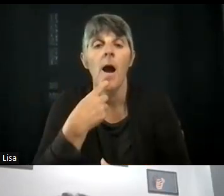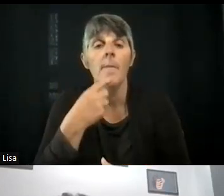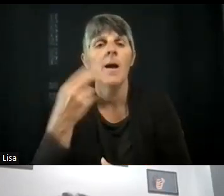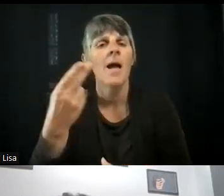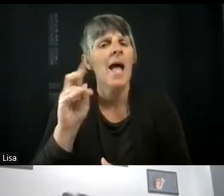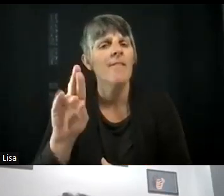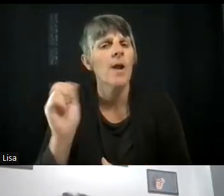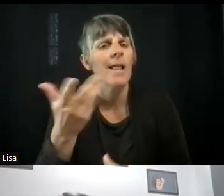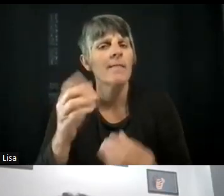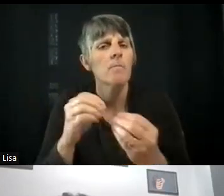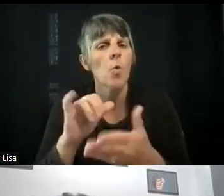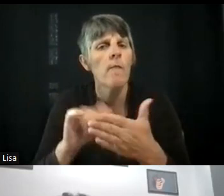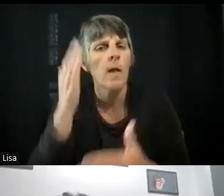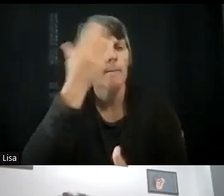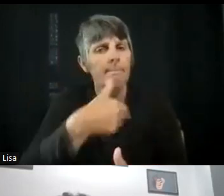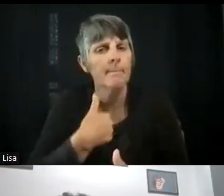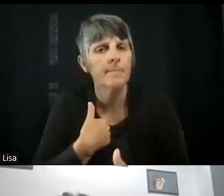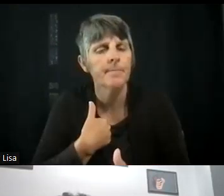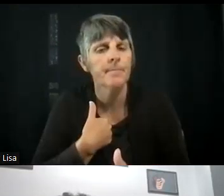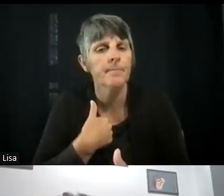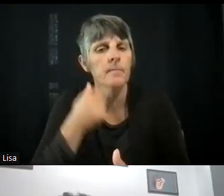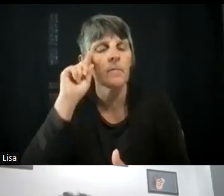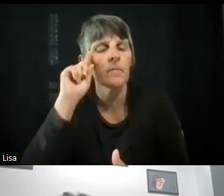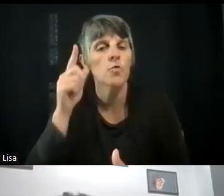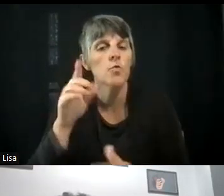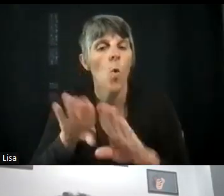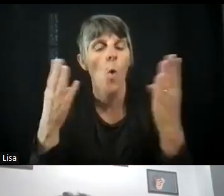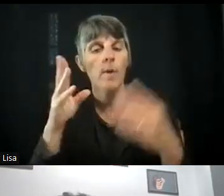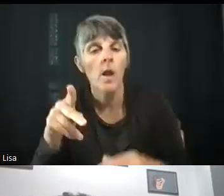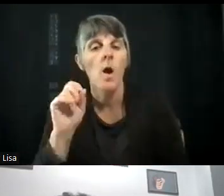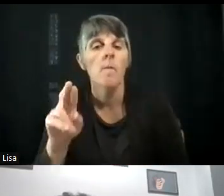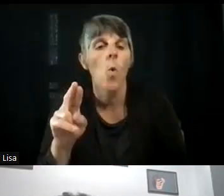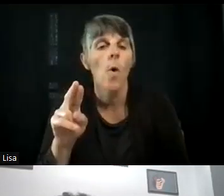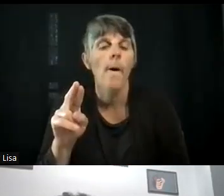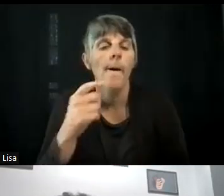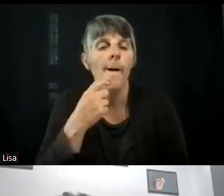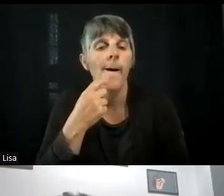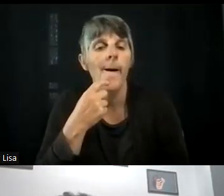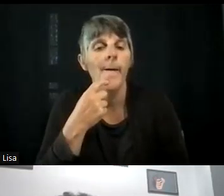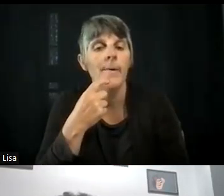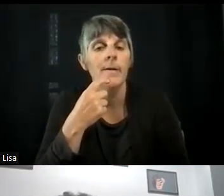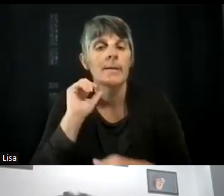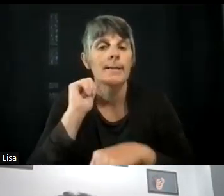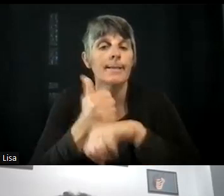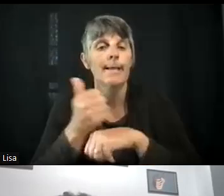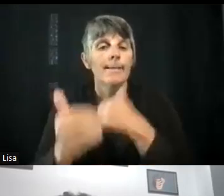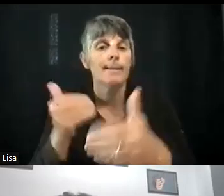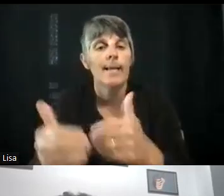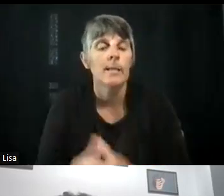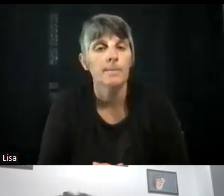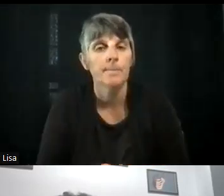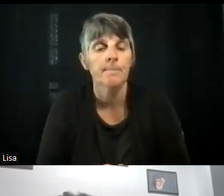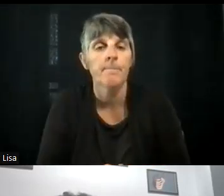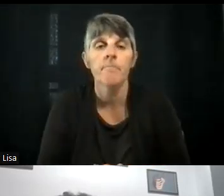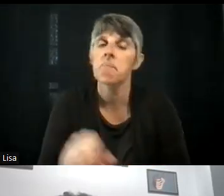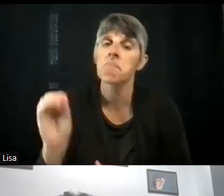Heather, anything else that I missed to sort of open things up or set the stage here? I